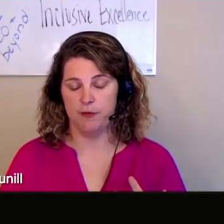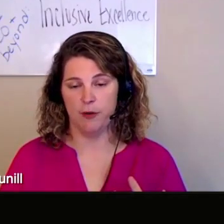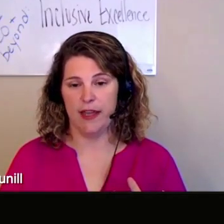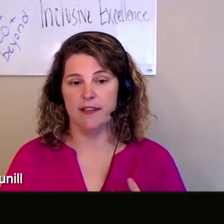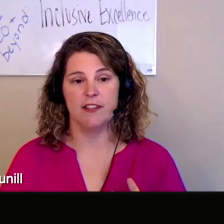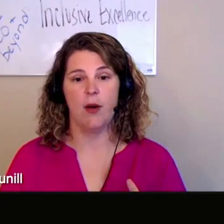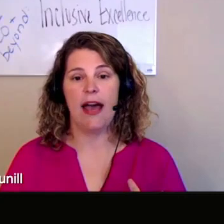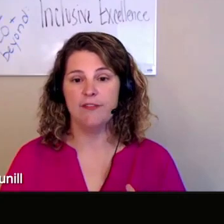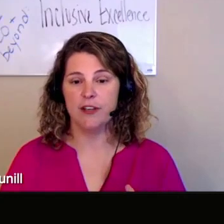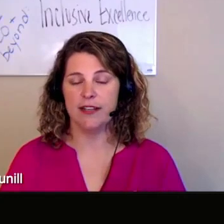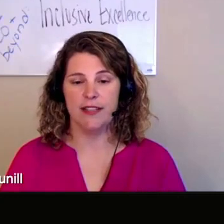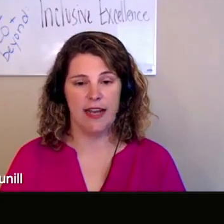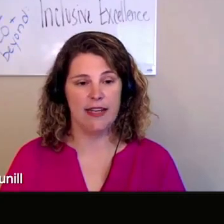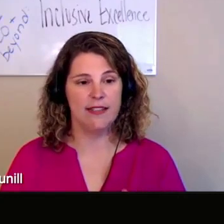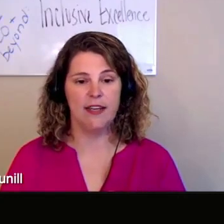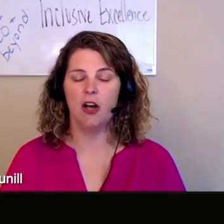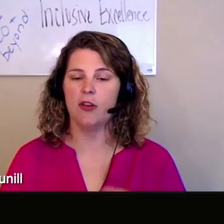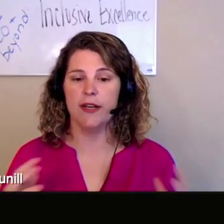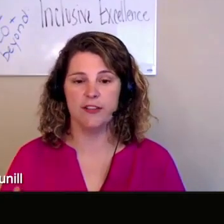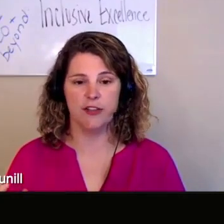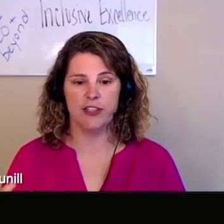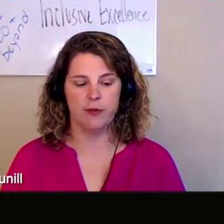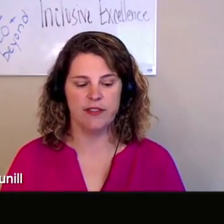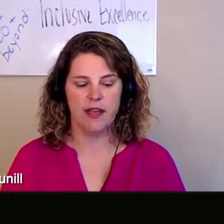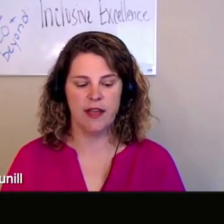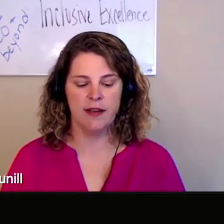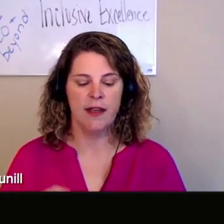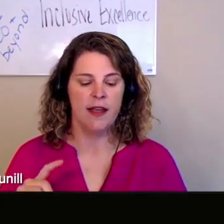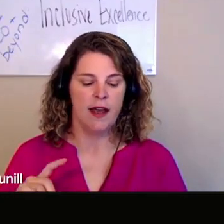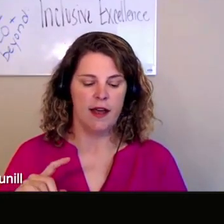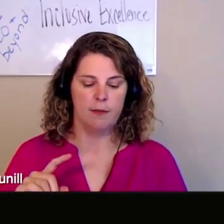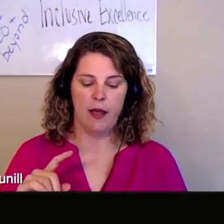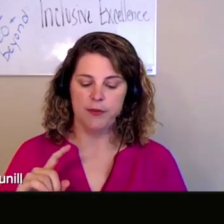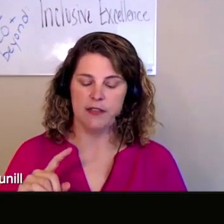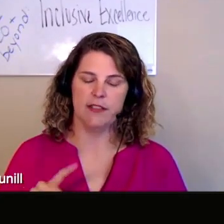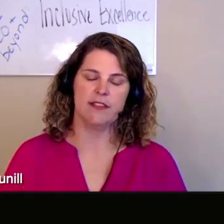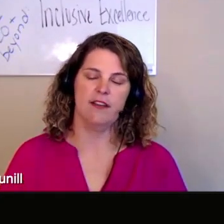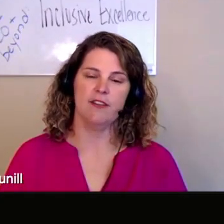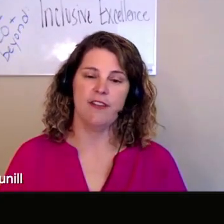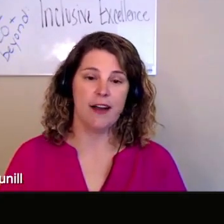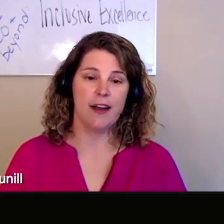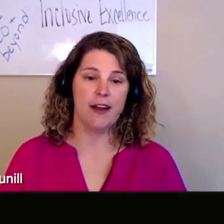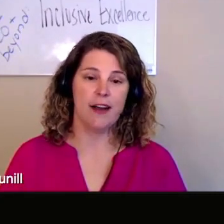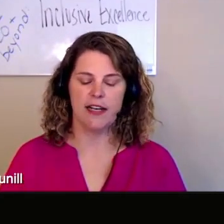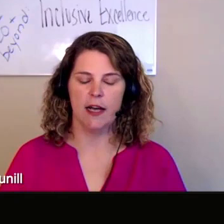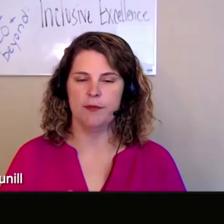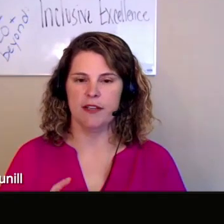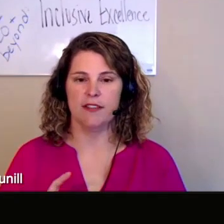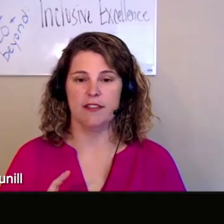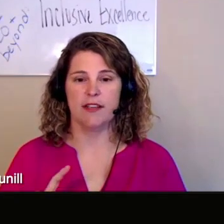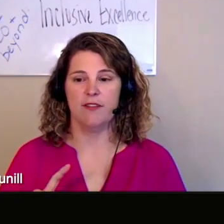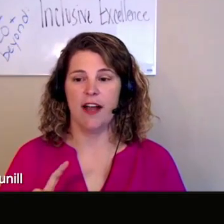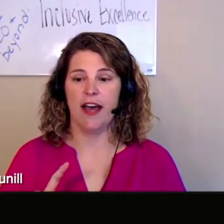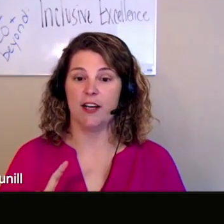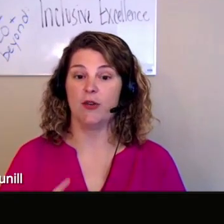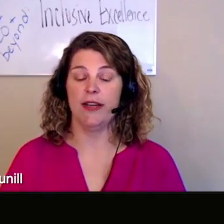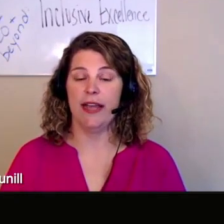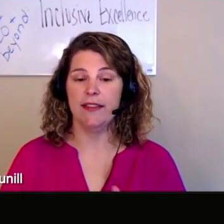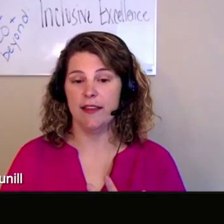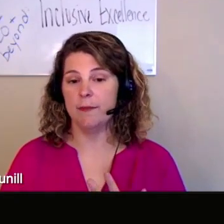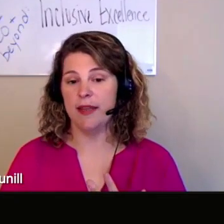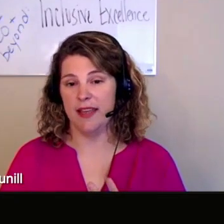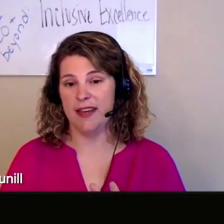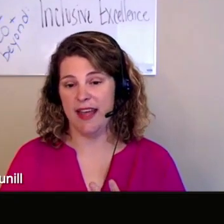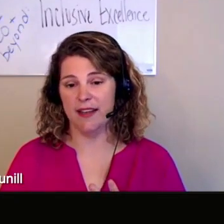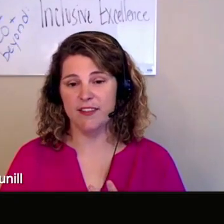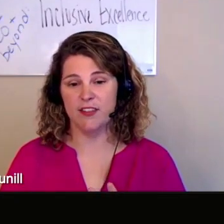was before that. So after 1918, all the research that was done helped us discover viruses. It helped us discover how to create